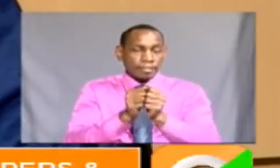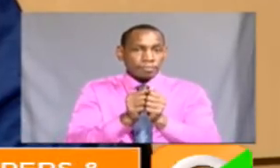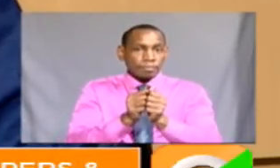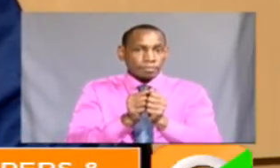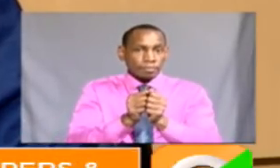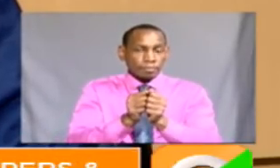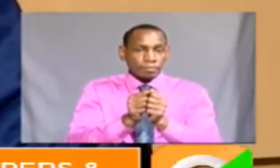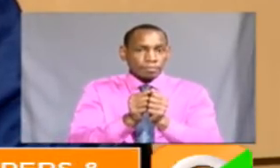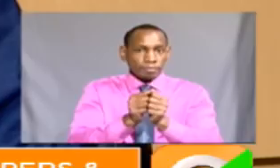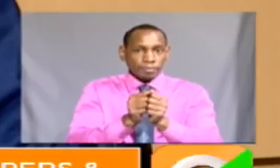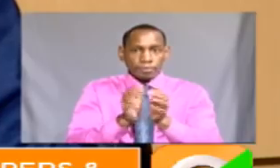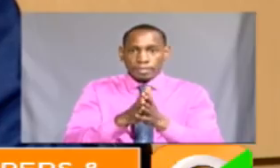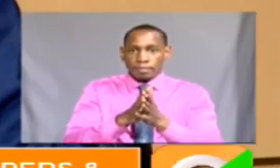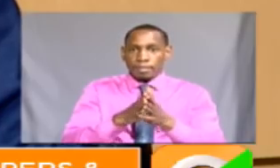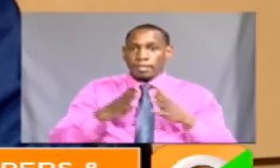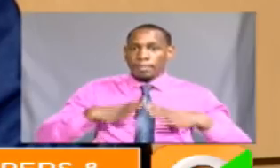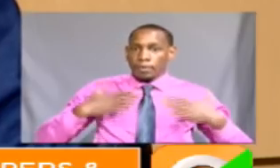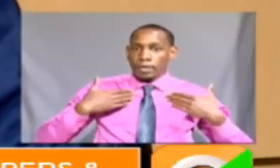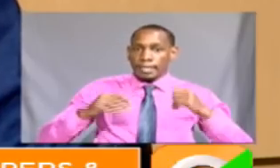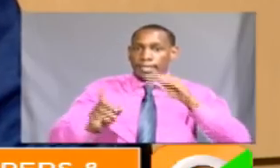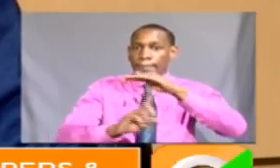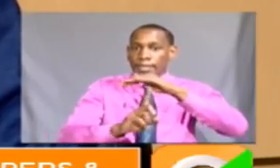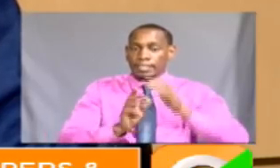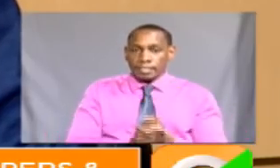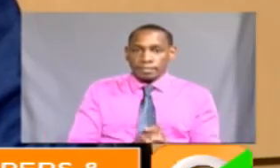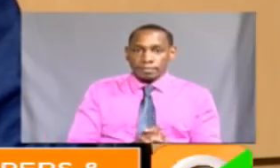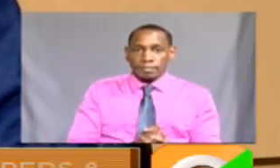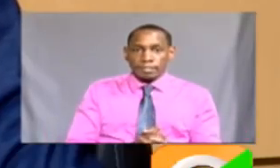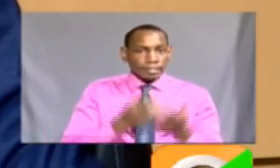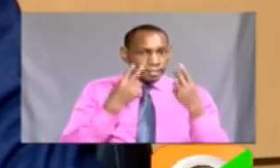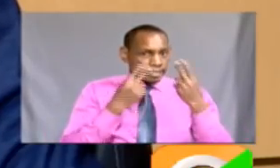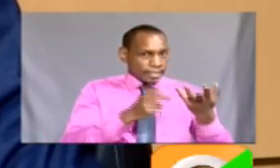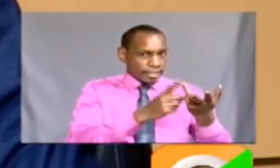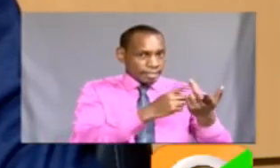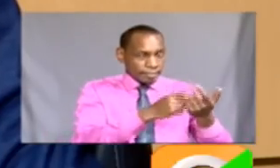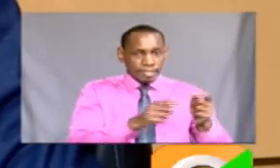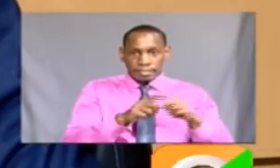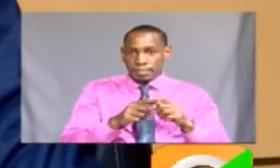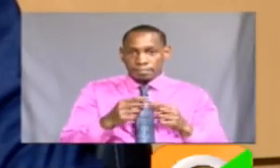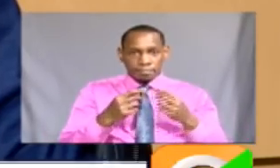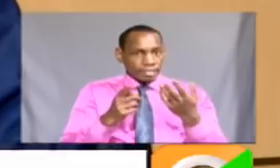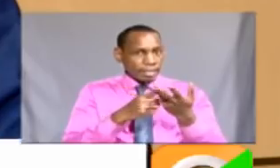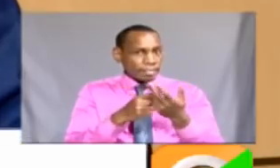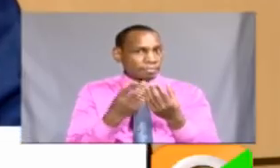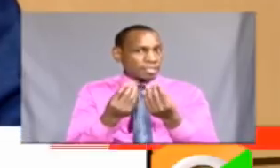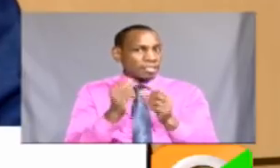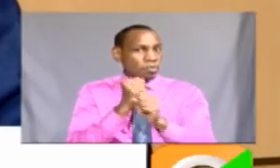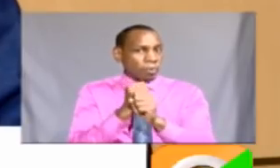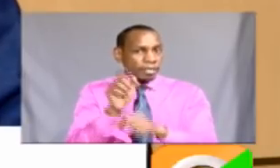with the people from the health ministry, check the numbers. Do they make sense? Do they